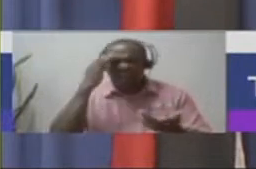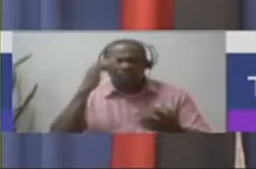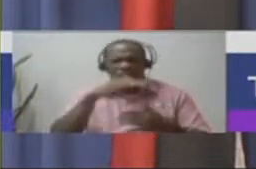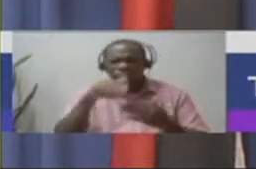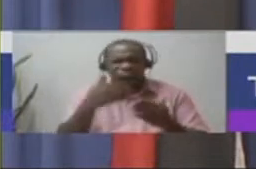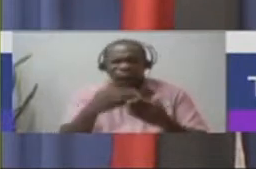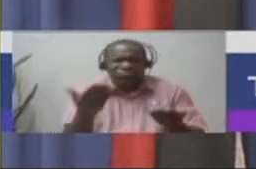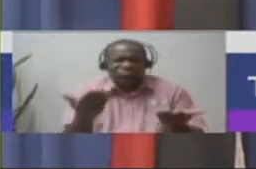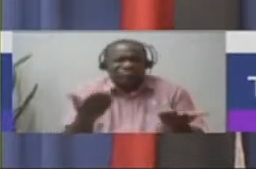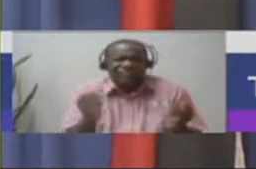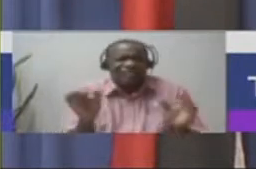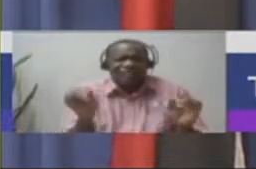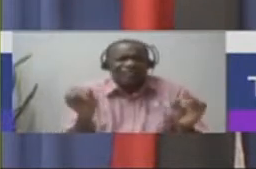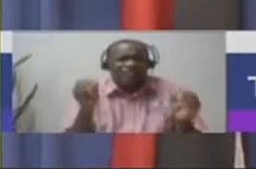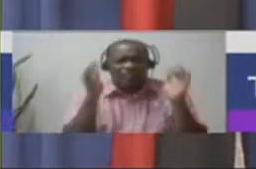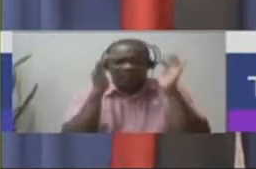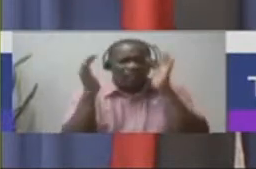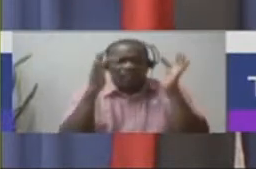be disturbed about.